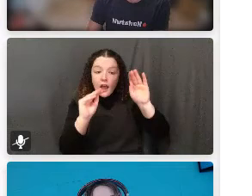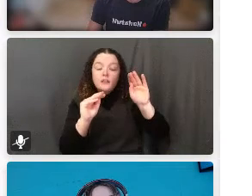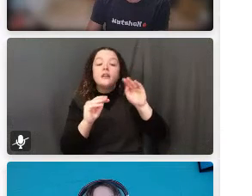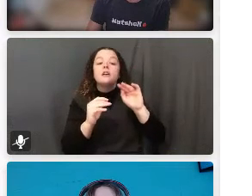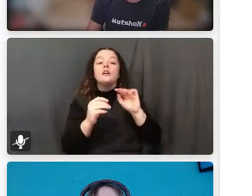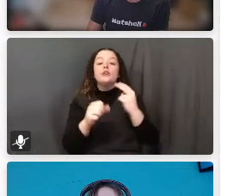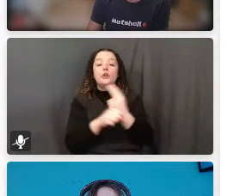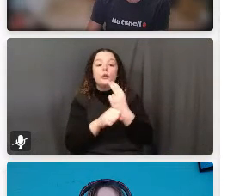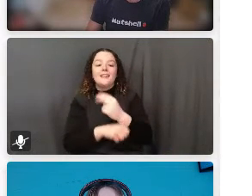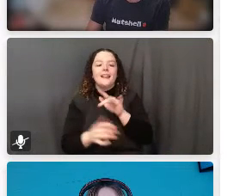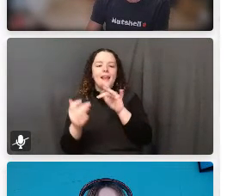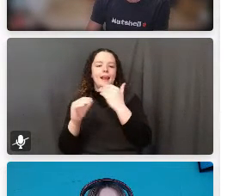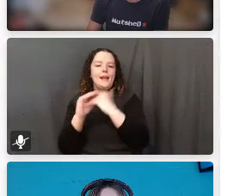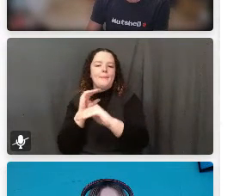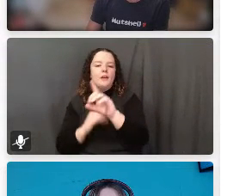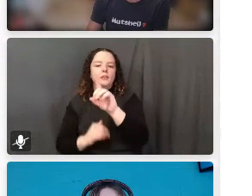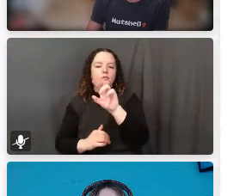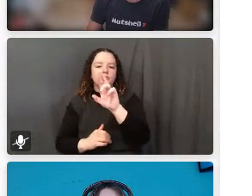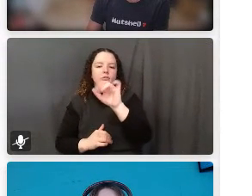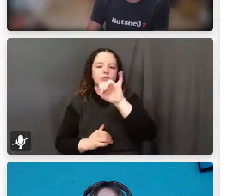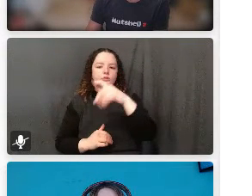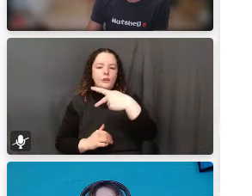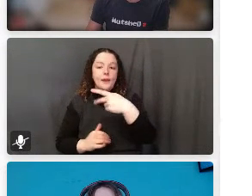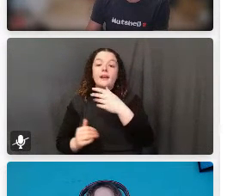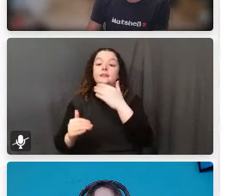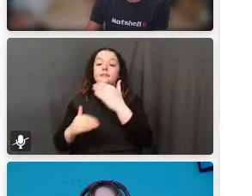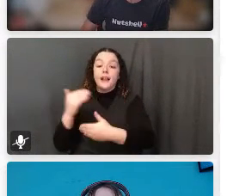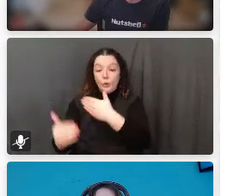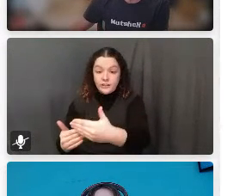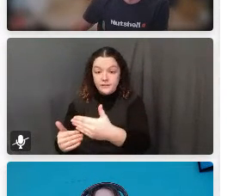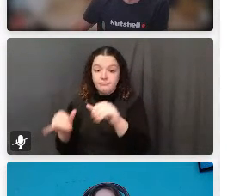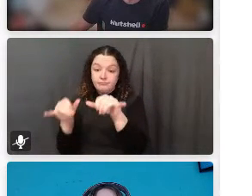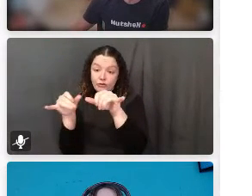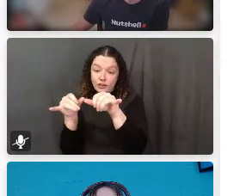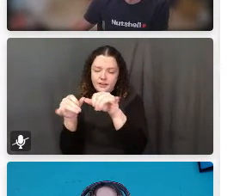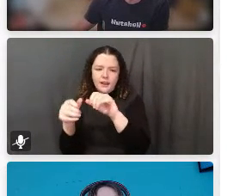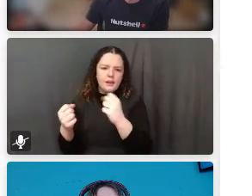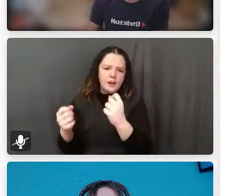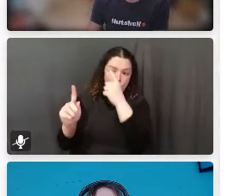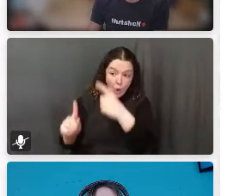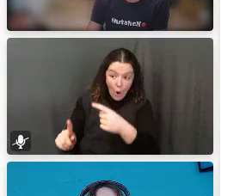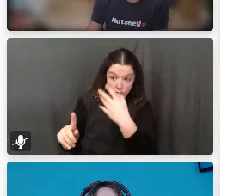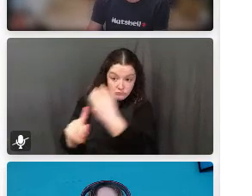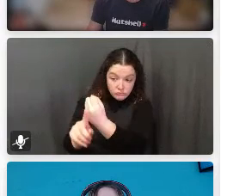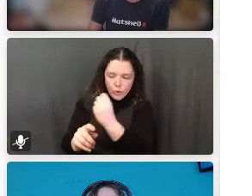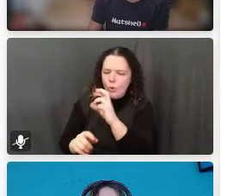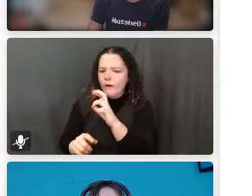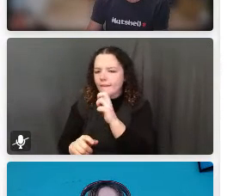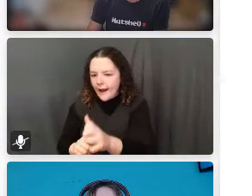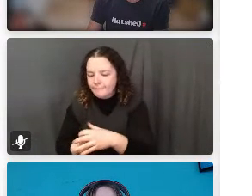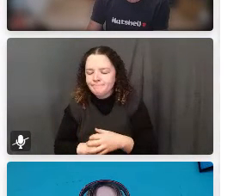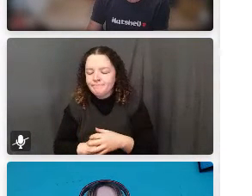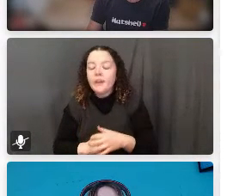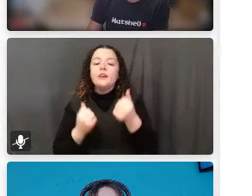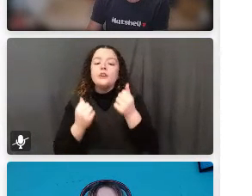sequence metrics and how many goals that your campaigns met. As always, make sure you're using the right tools to provide you with first